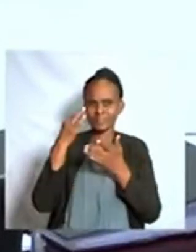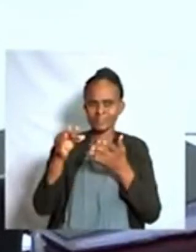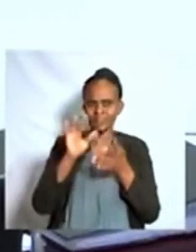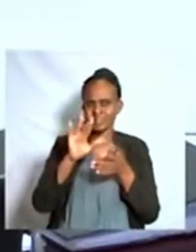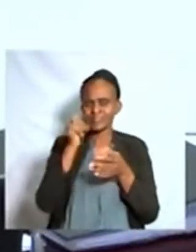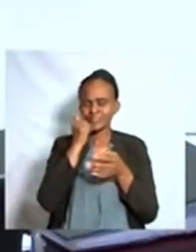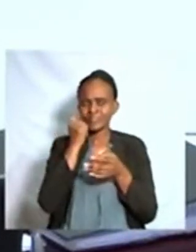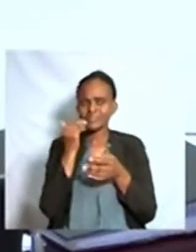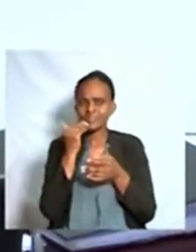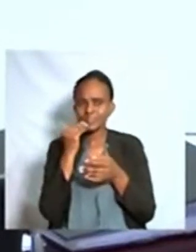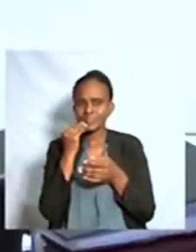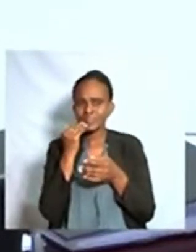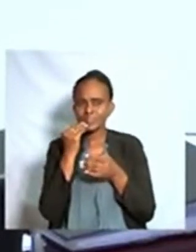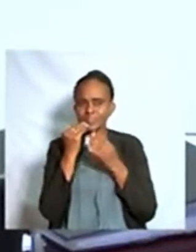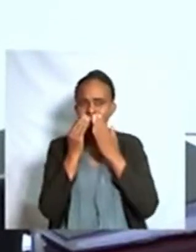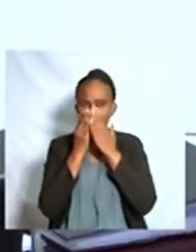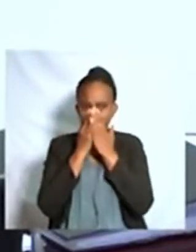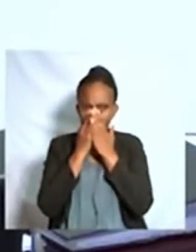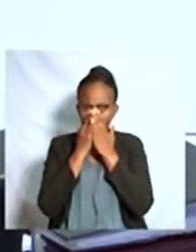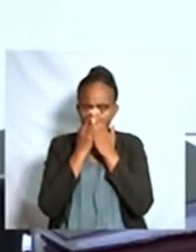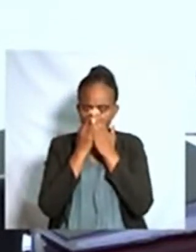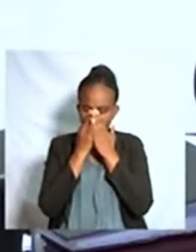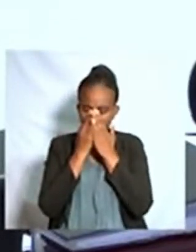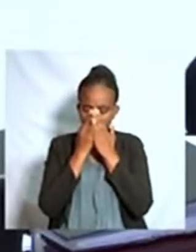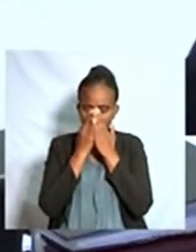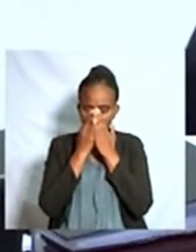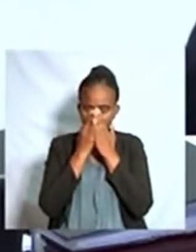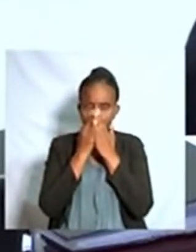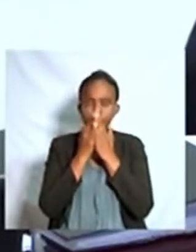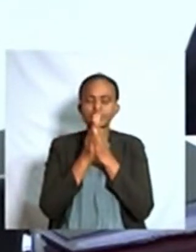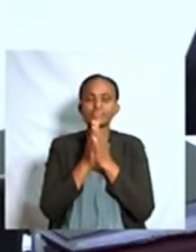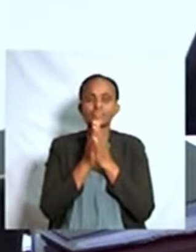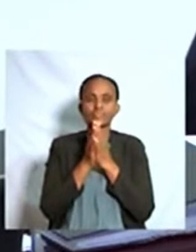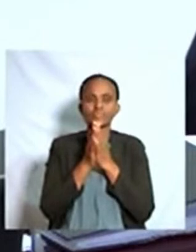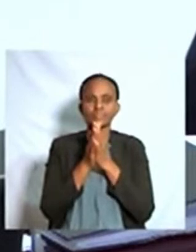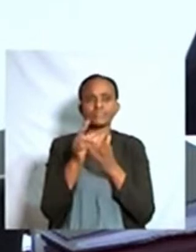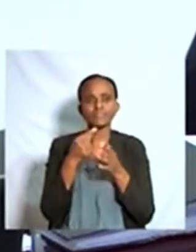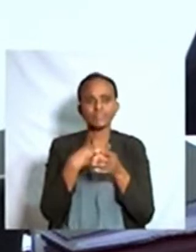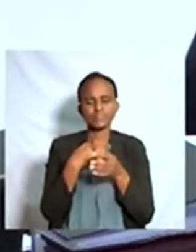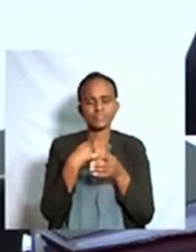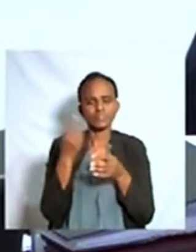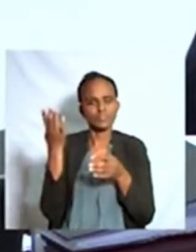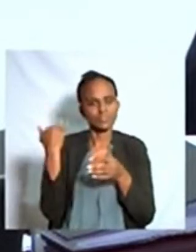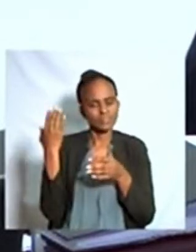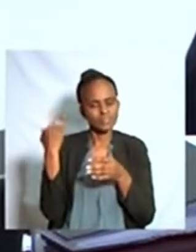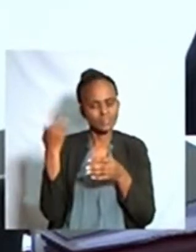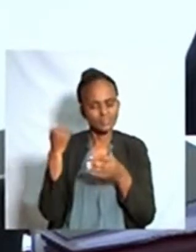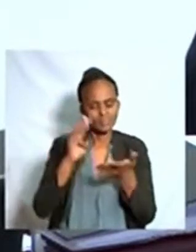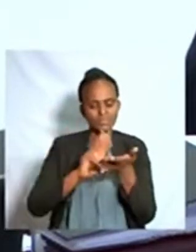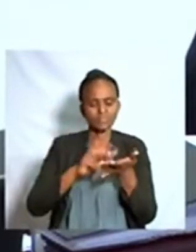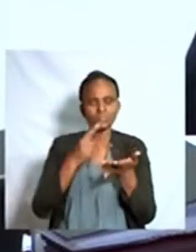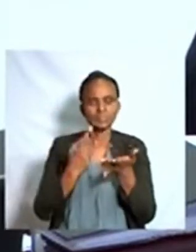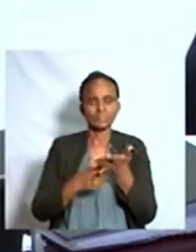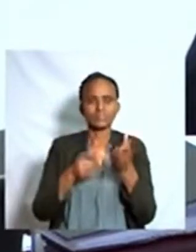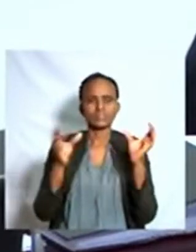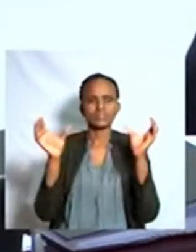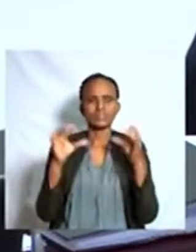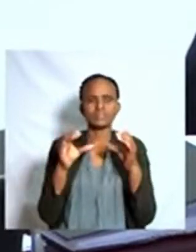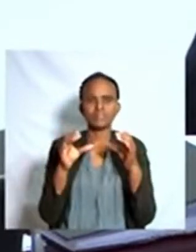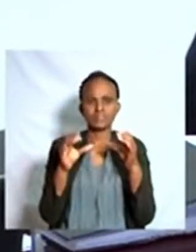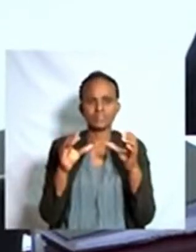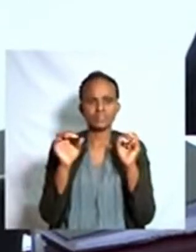Where from which local authority? Is it Irwin Cherenge? I was at Mansa Municipal Council Chair. Oh, Mansa. All